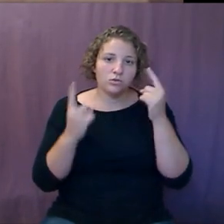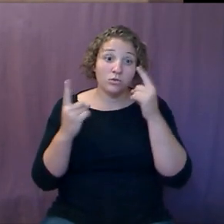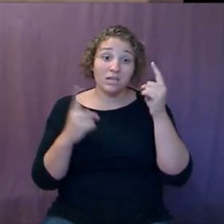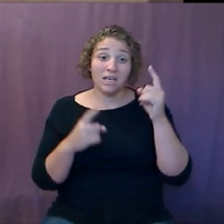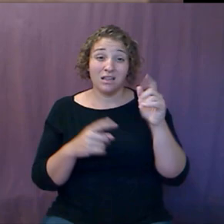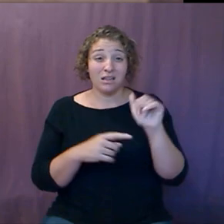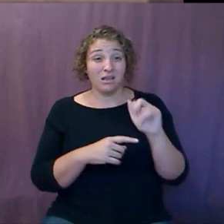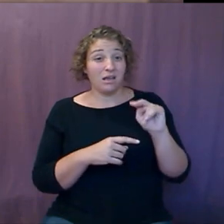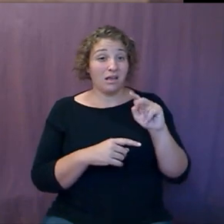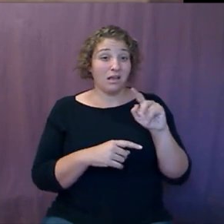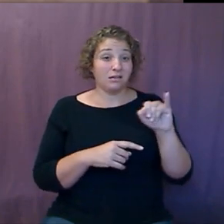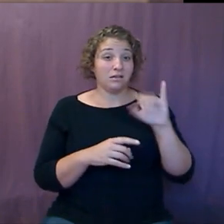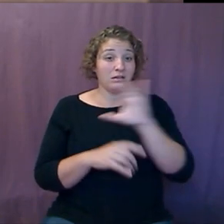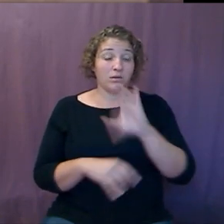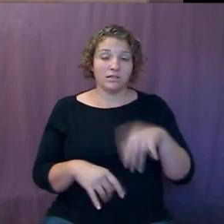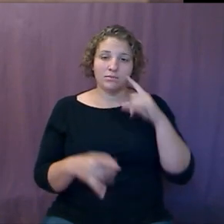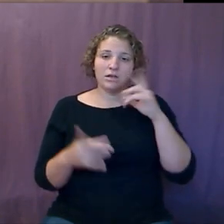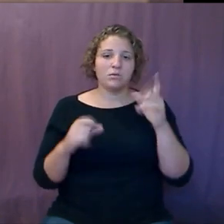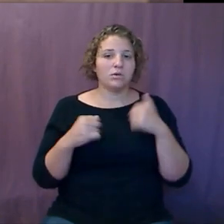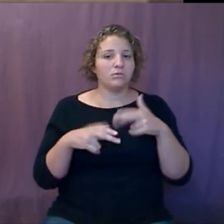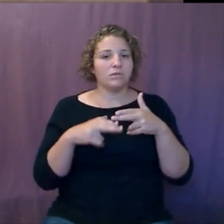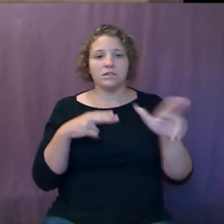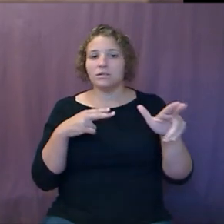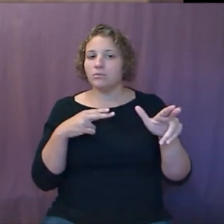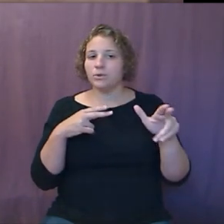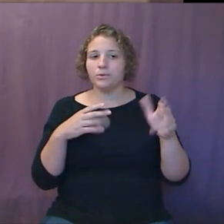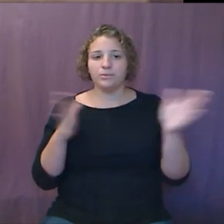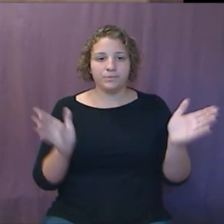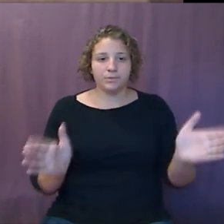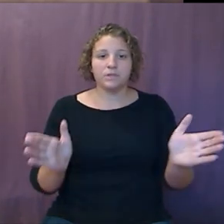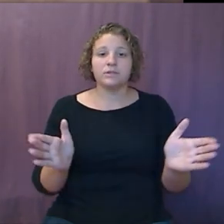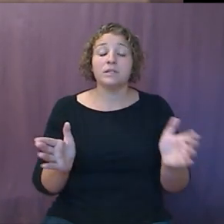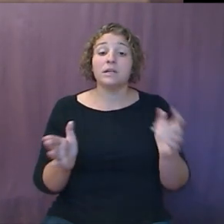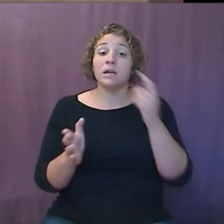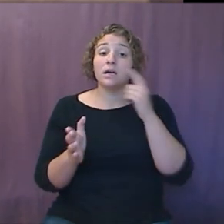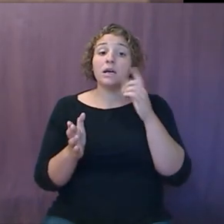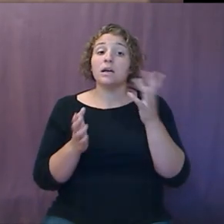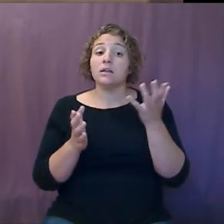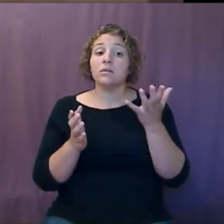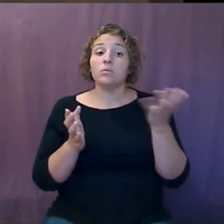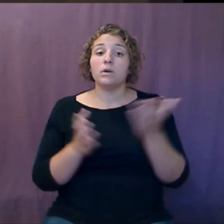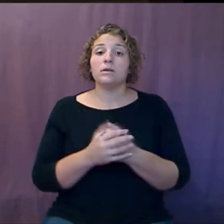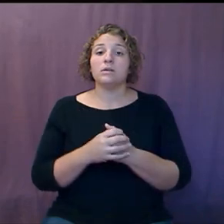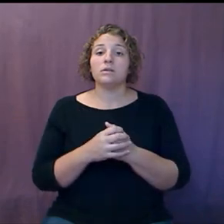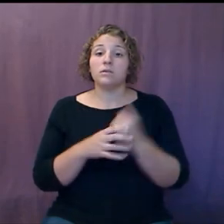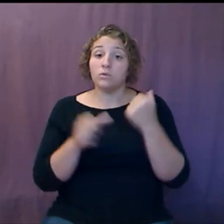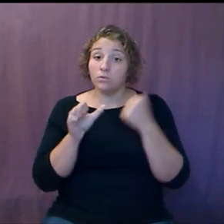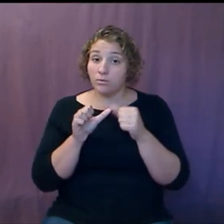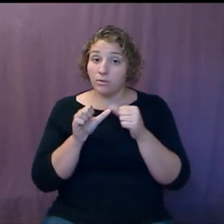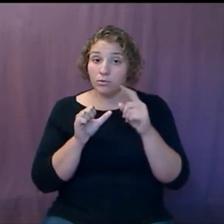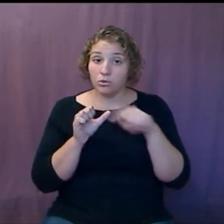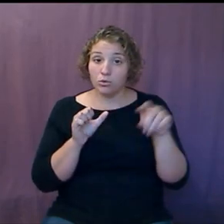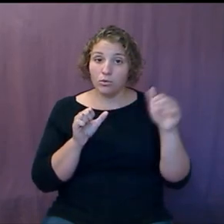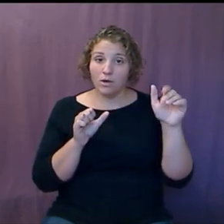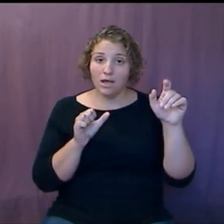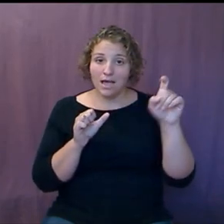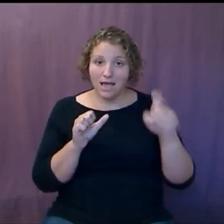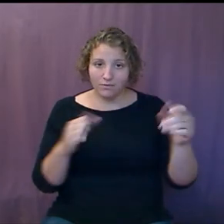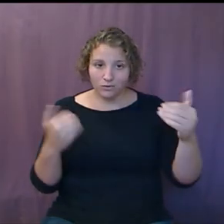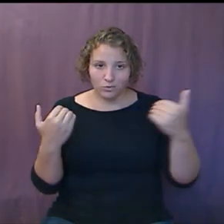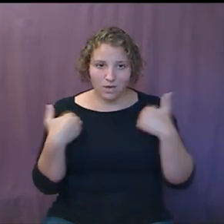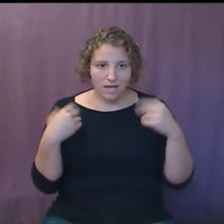i want to give the church the most simple exhortation i can give and that is remember you have to have